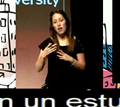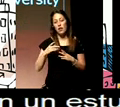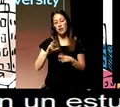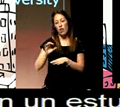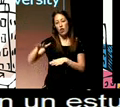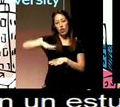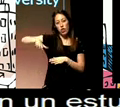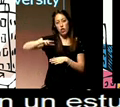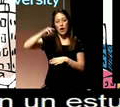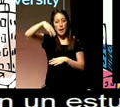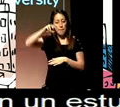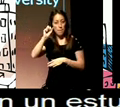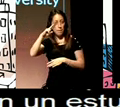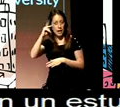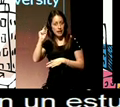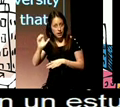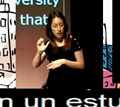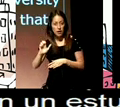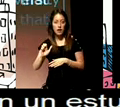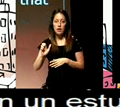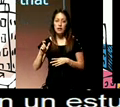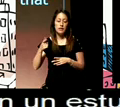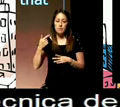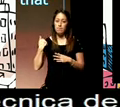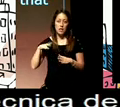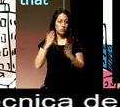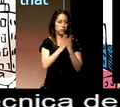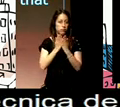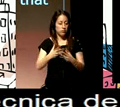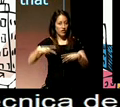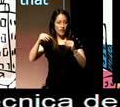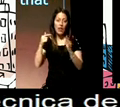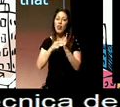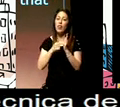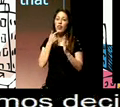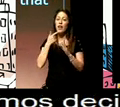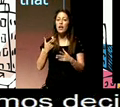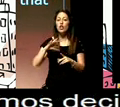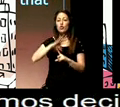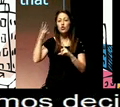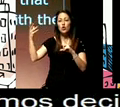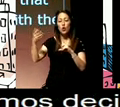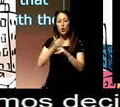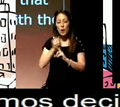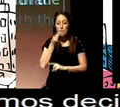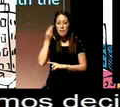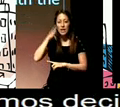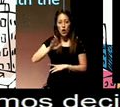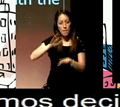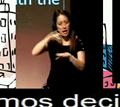best solutions for blind guide indoor system with the best accuracy are infrared